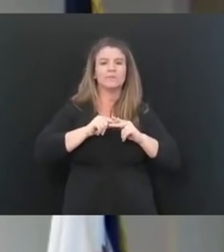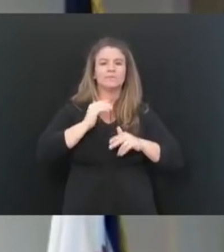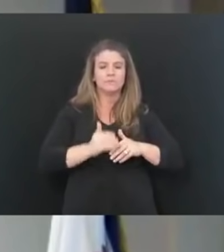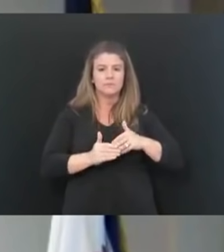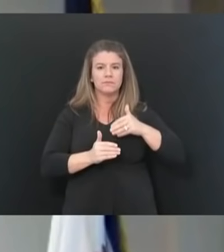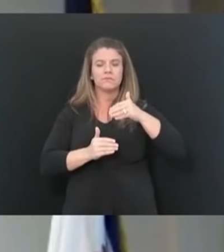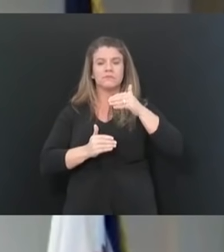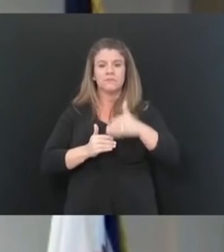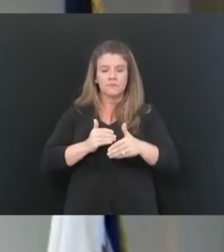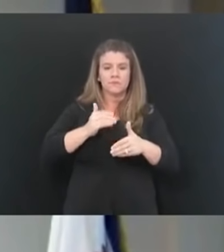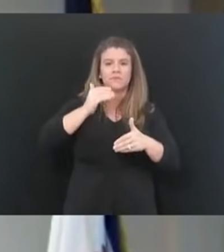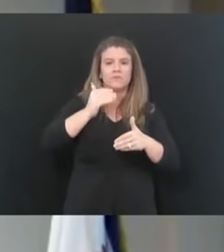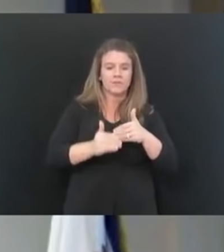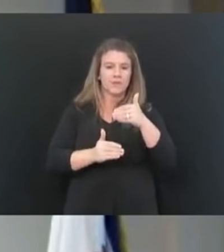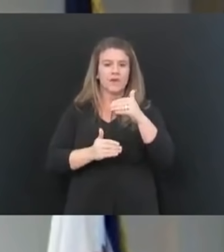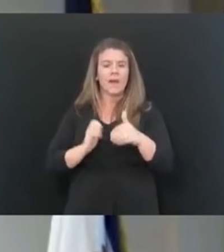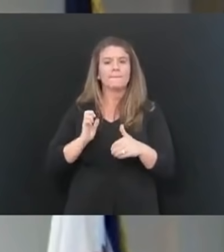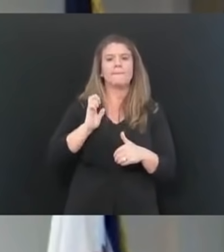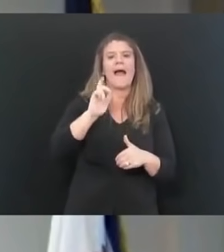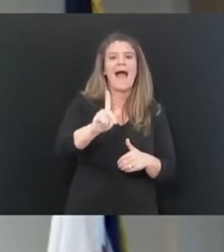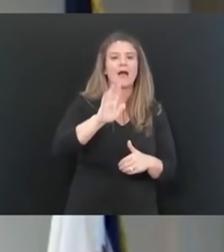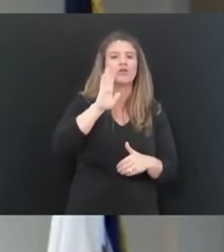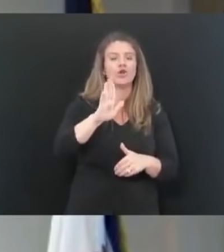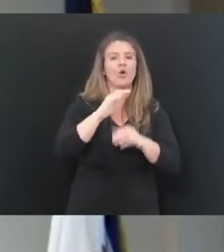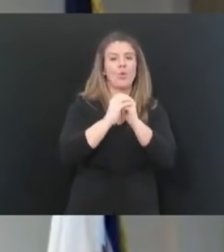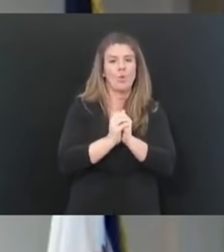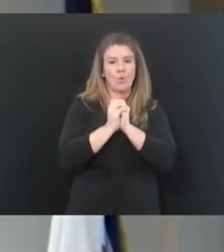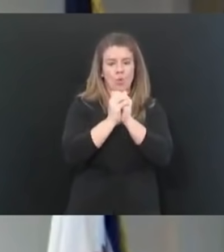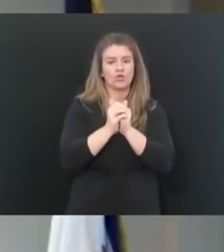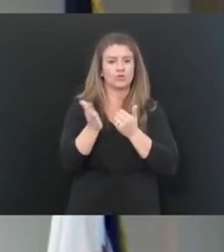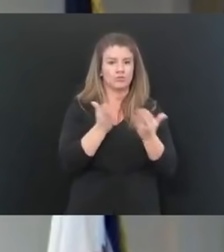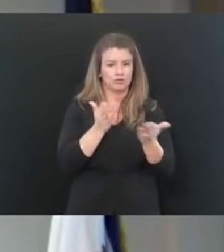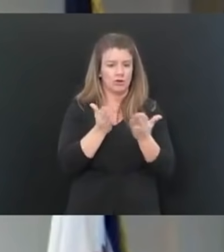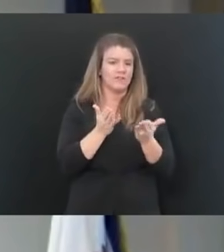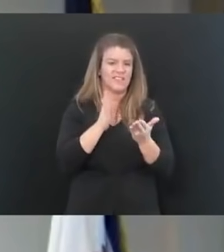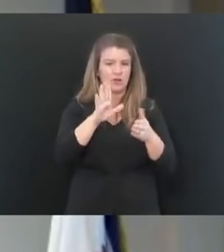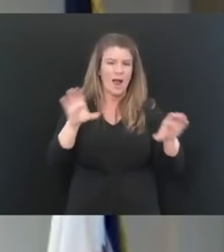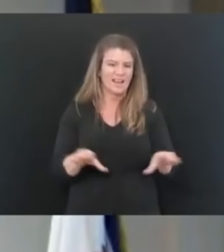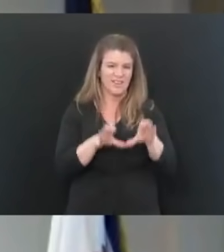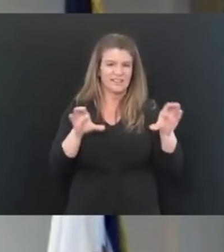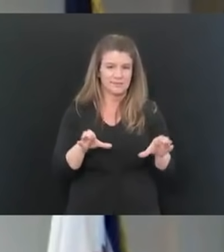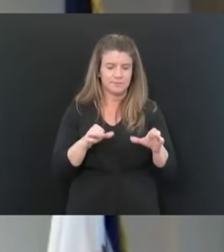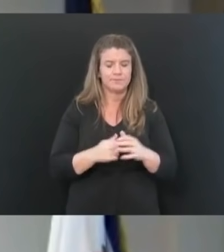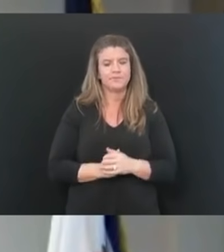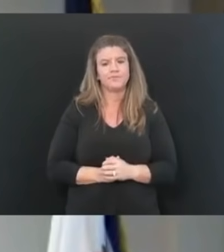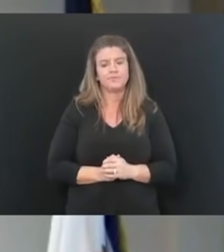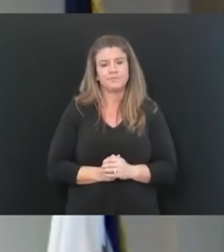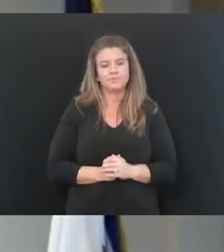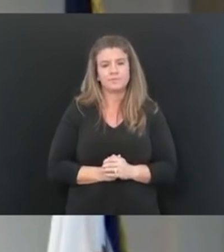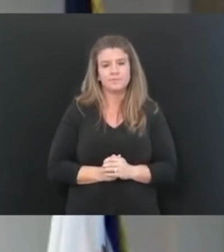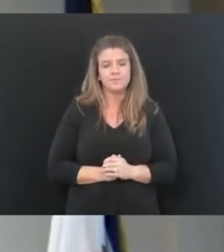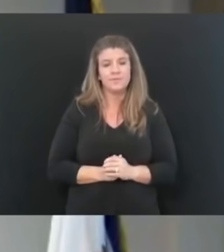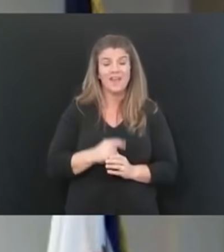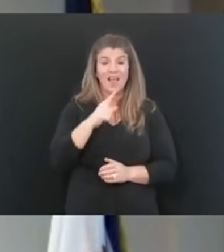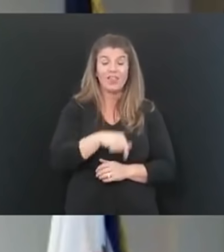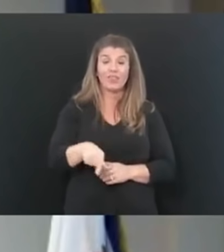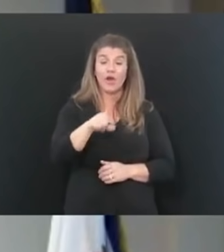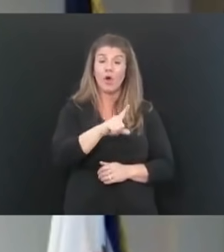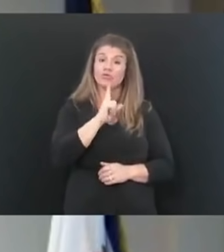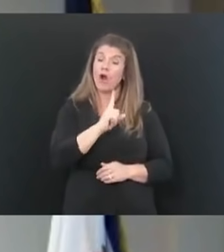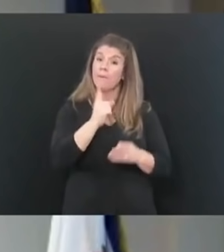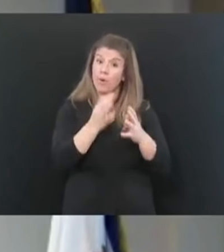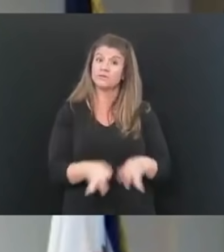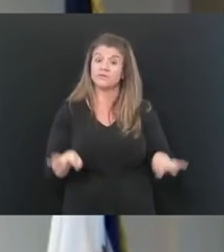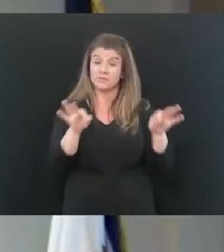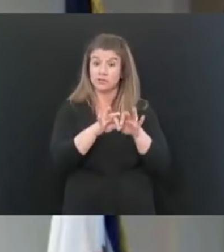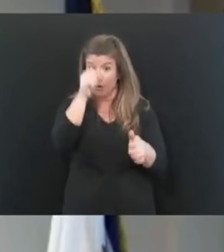into more traditional worship and faith-based community activities. Those are just critical as we move forward.